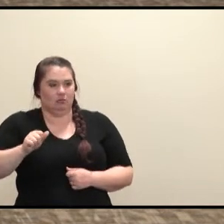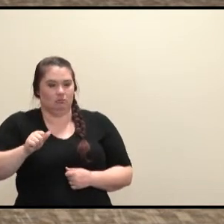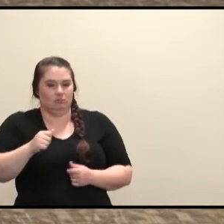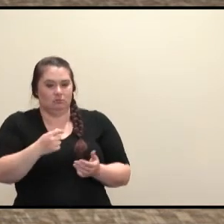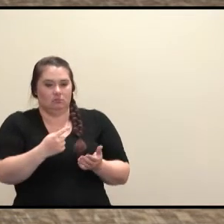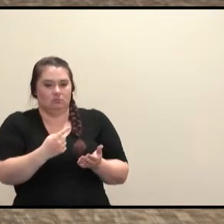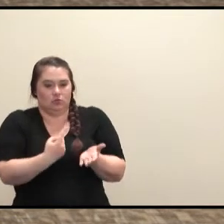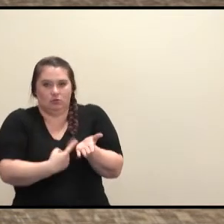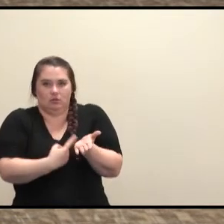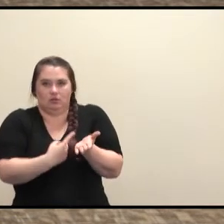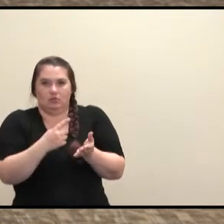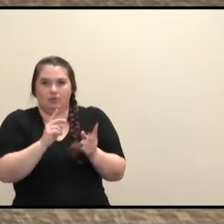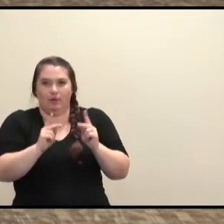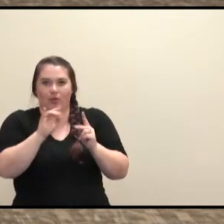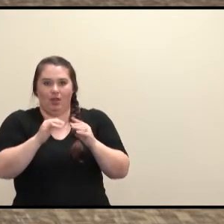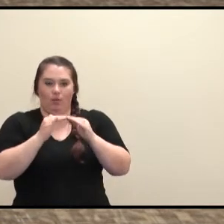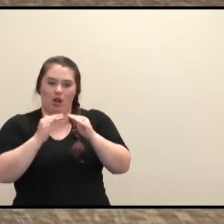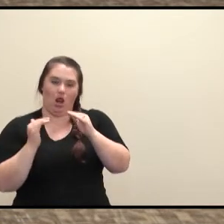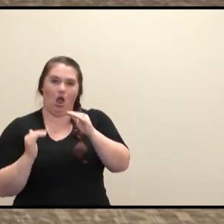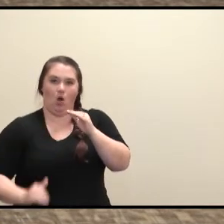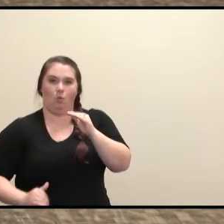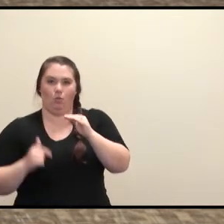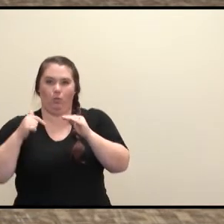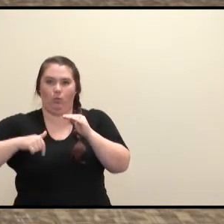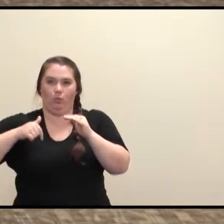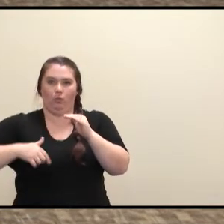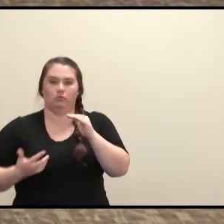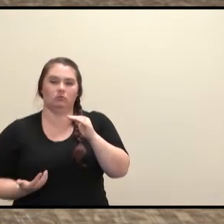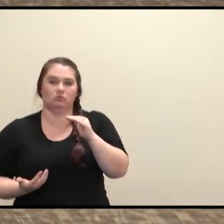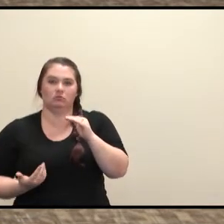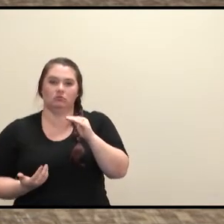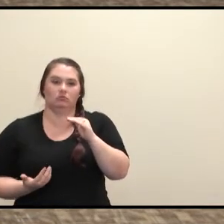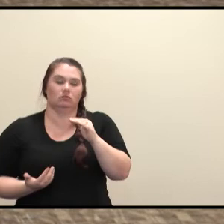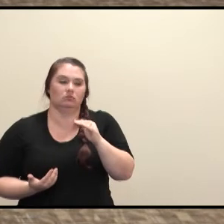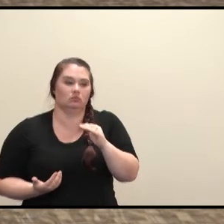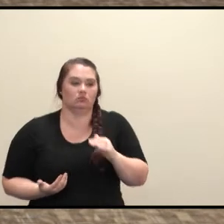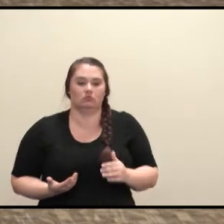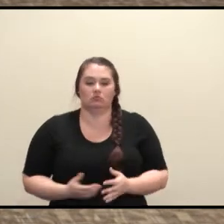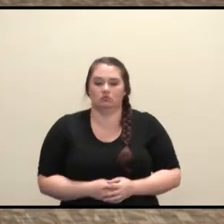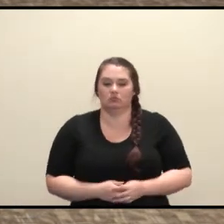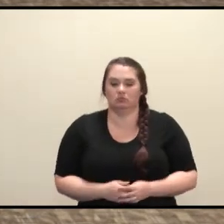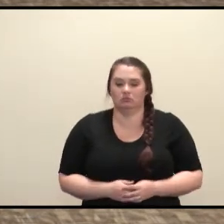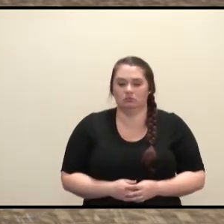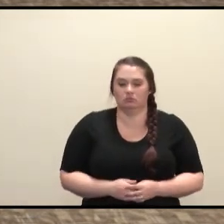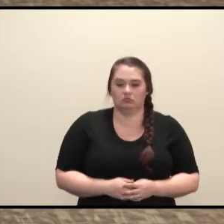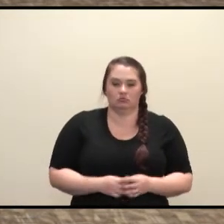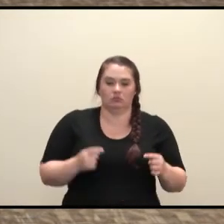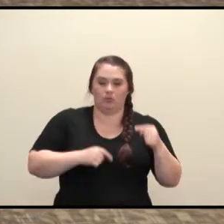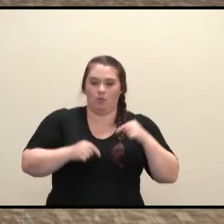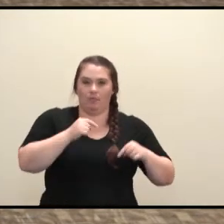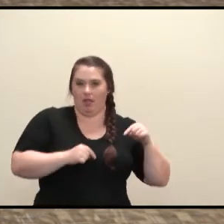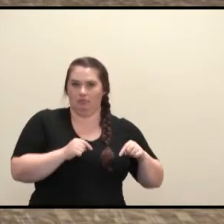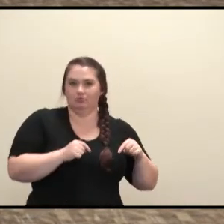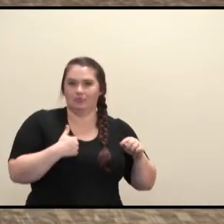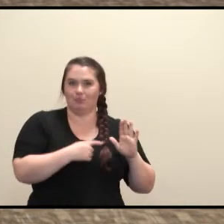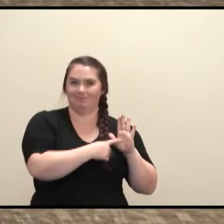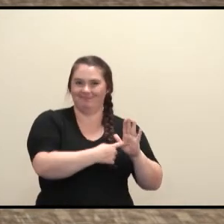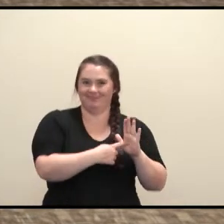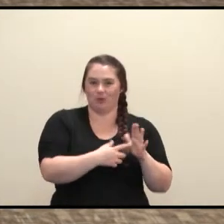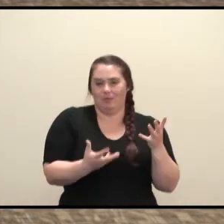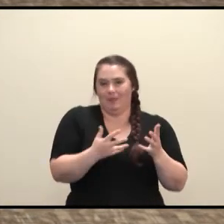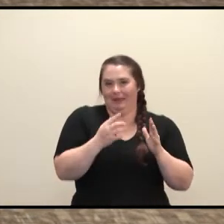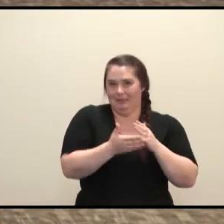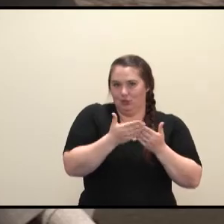below, maybe in the high 80s or? Yeah. So going back to when we did the adjustment, let me go back. It's probably